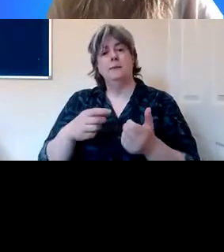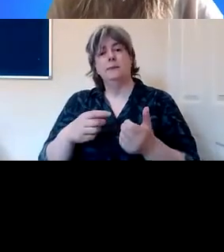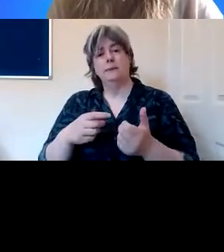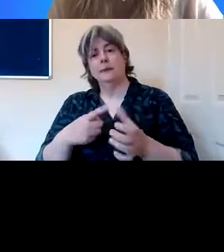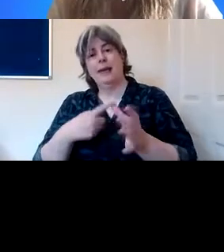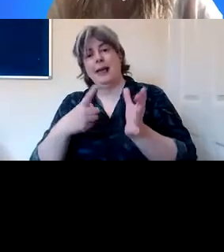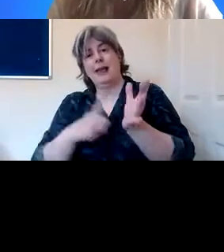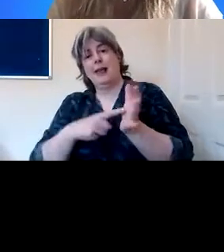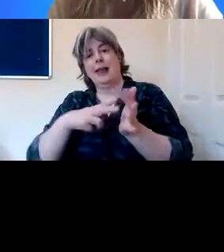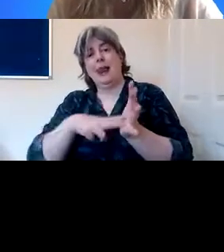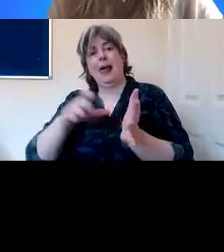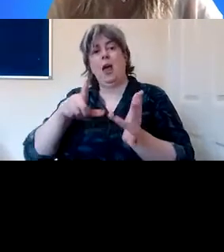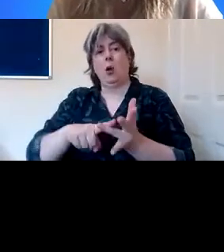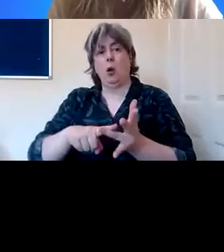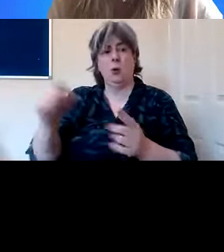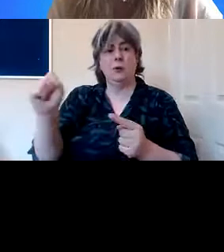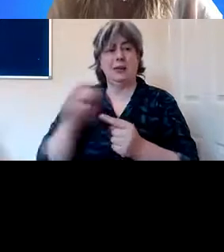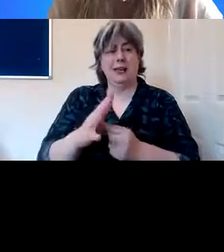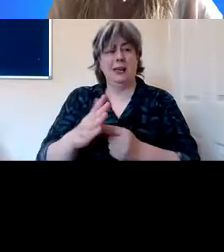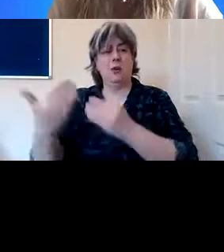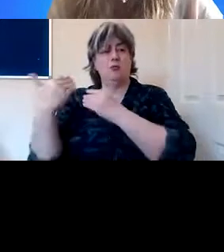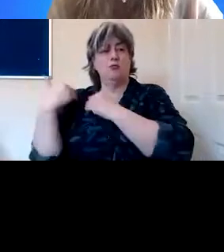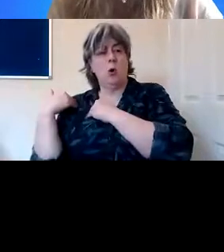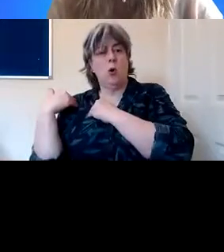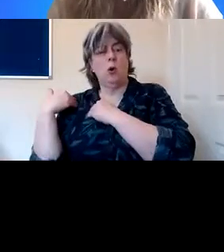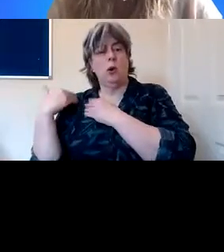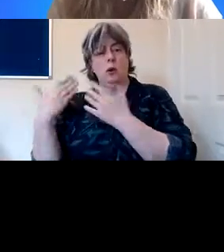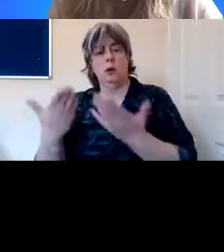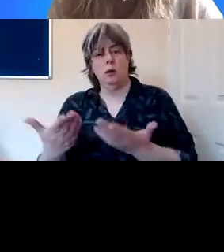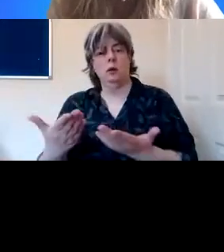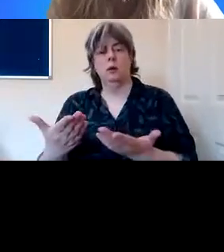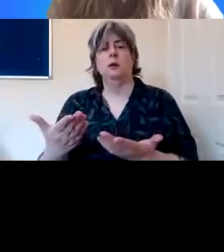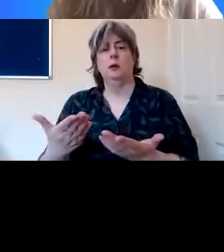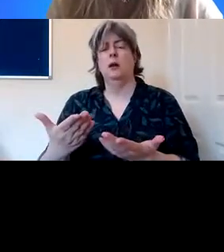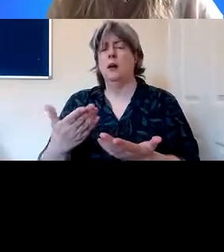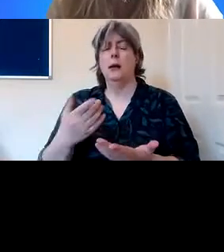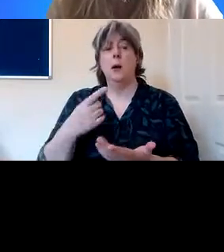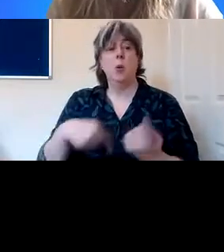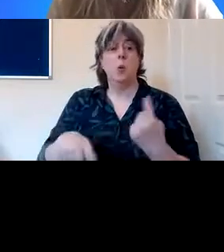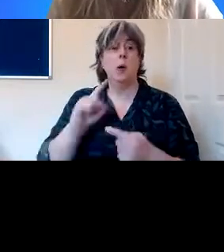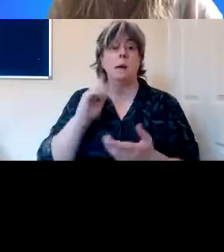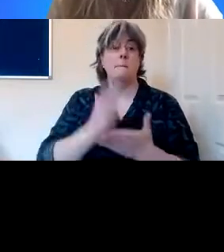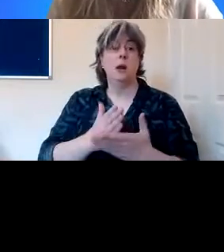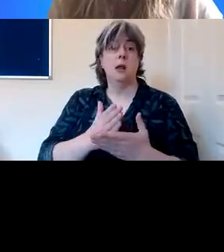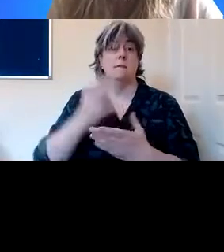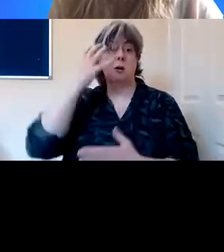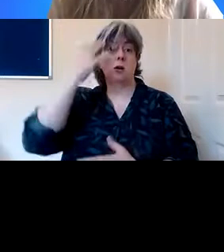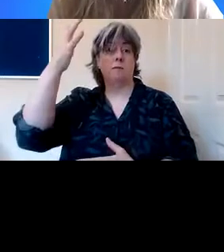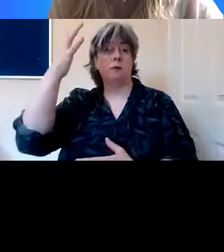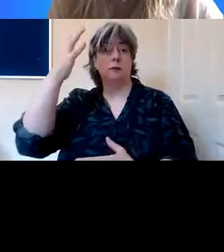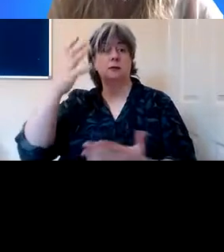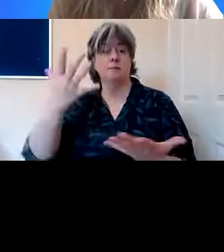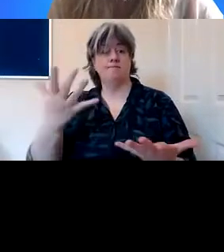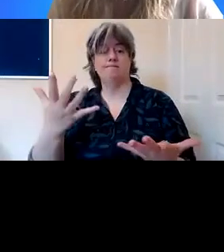ELENCO, it's a very significant role, and it's not, we believe, been considered in terms of the teachers' pay and conditions. It's a